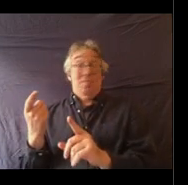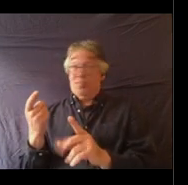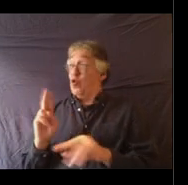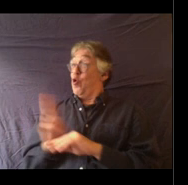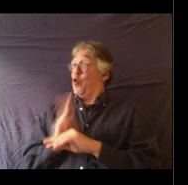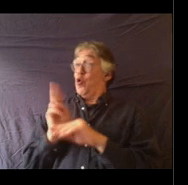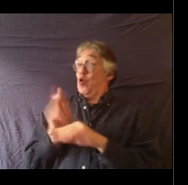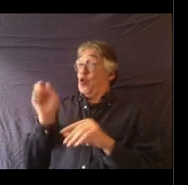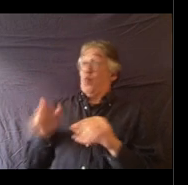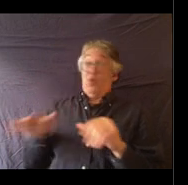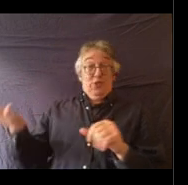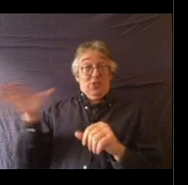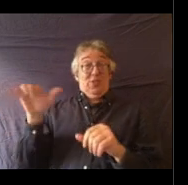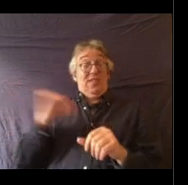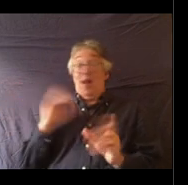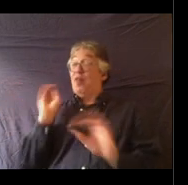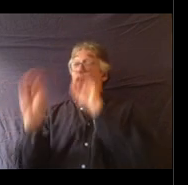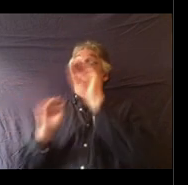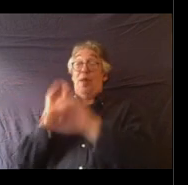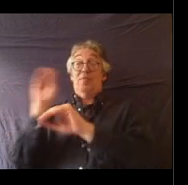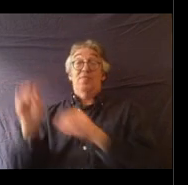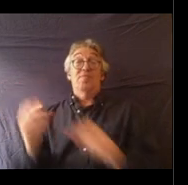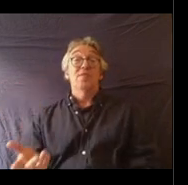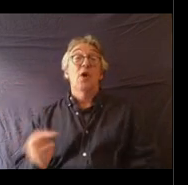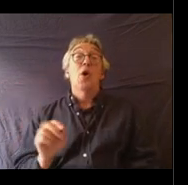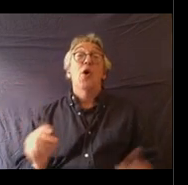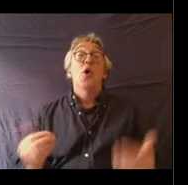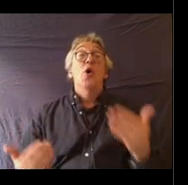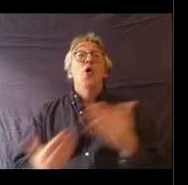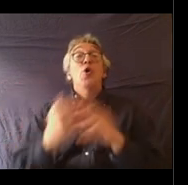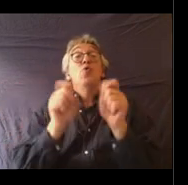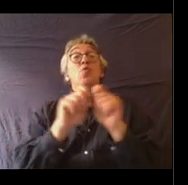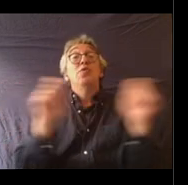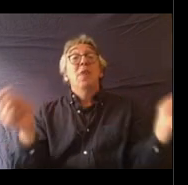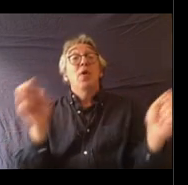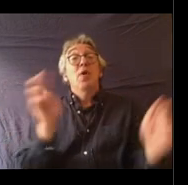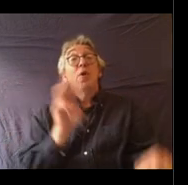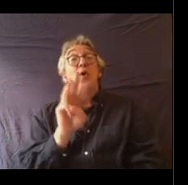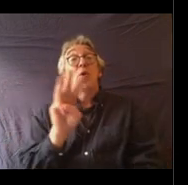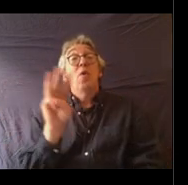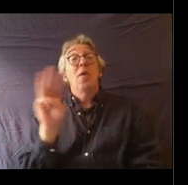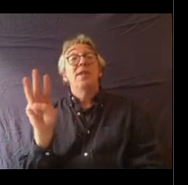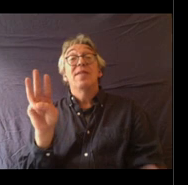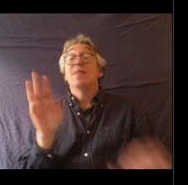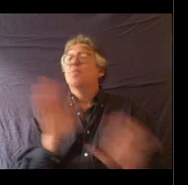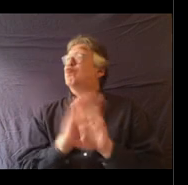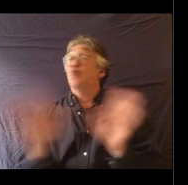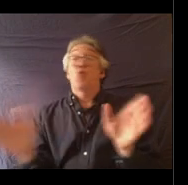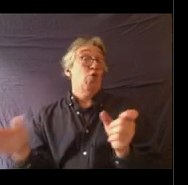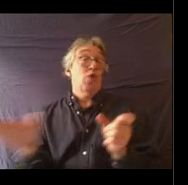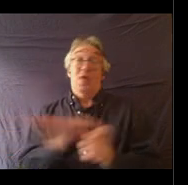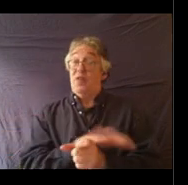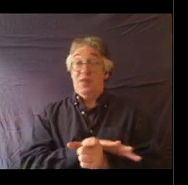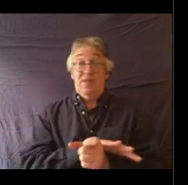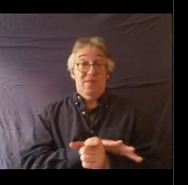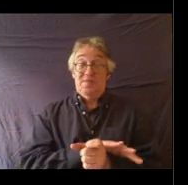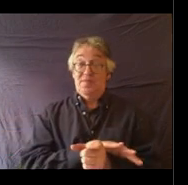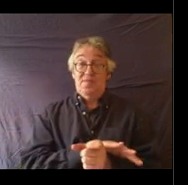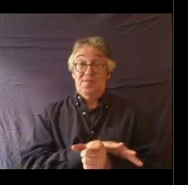websites of newspapers, as we already discussed, are not covered unless they are